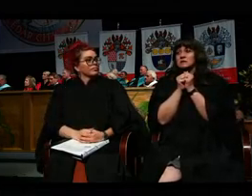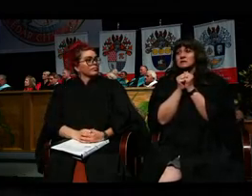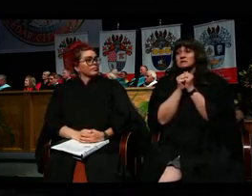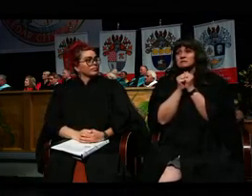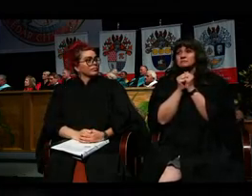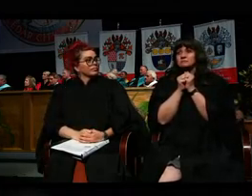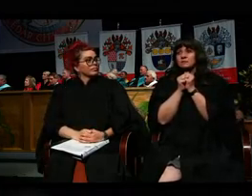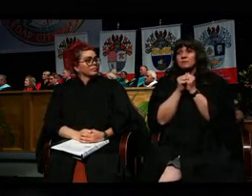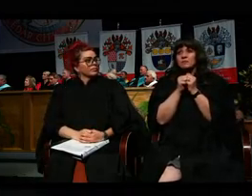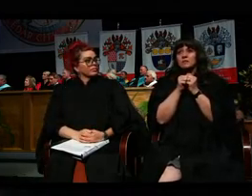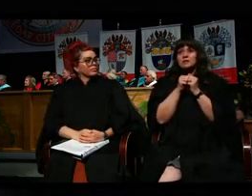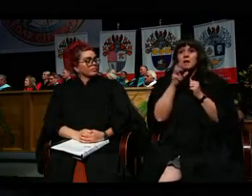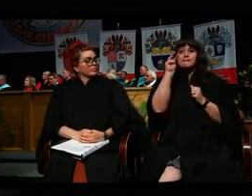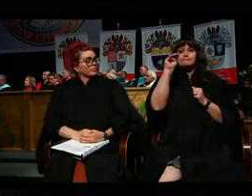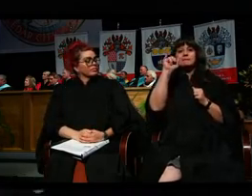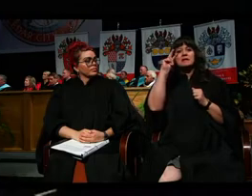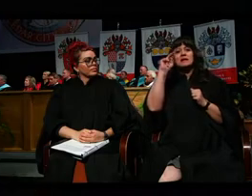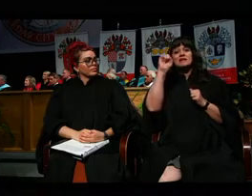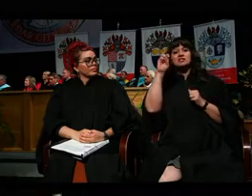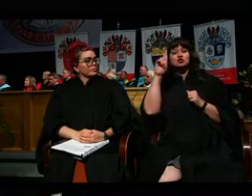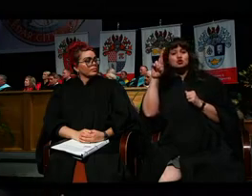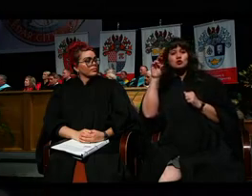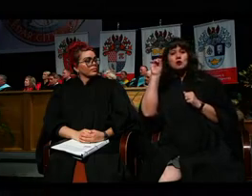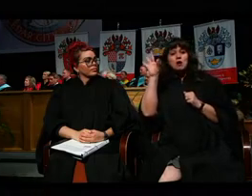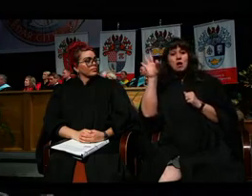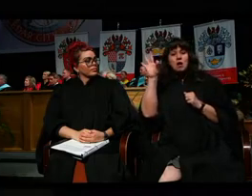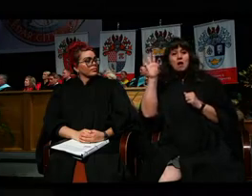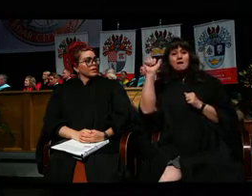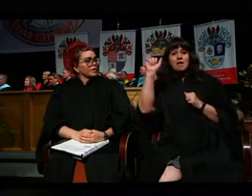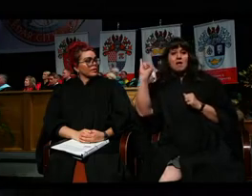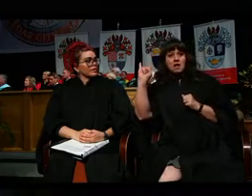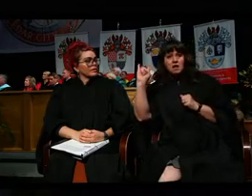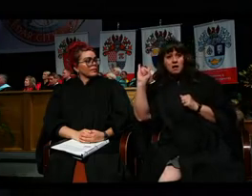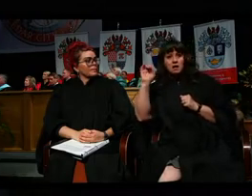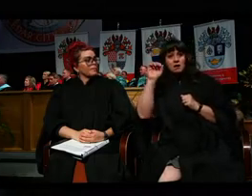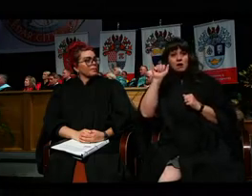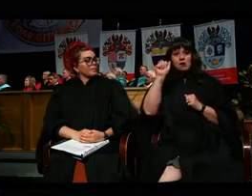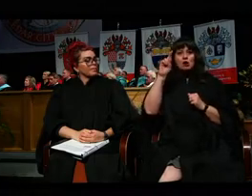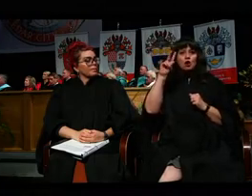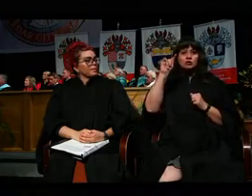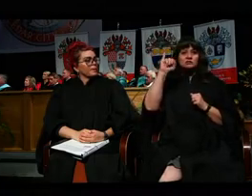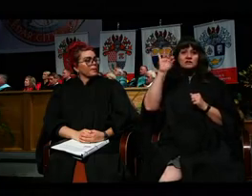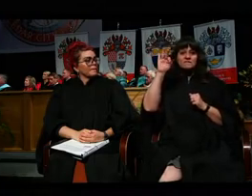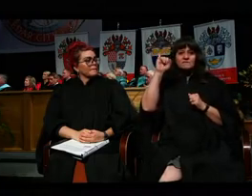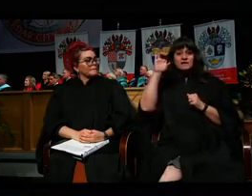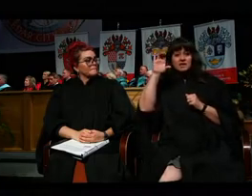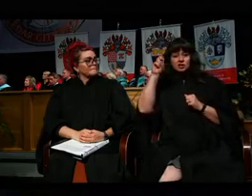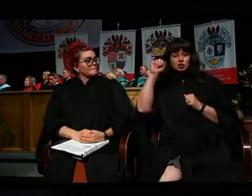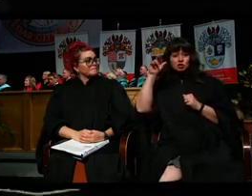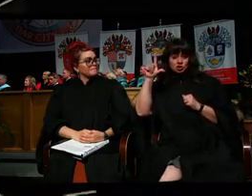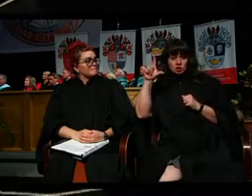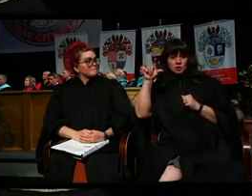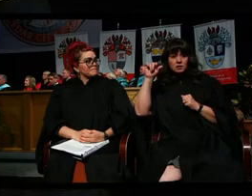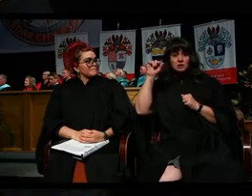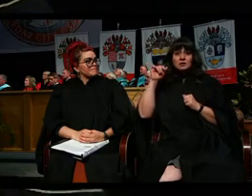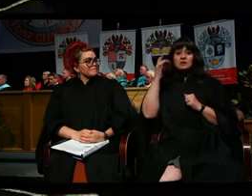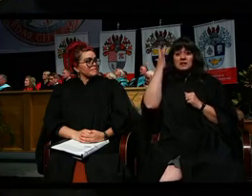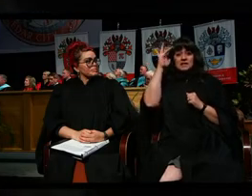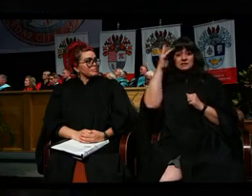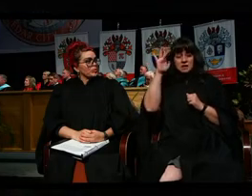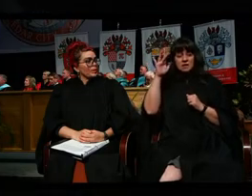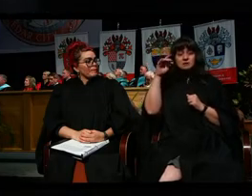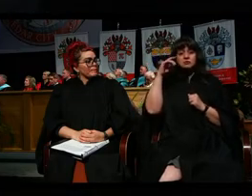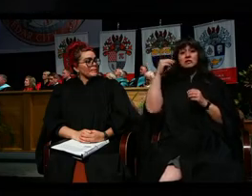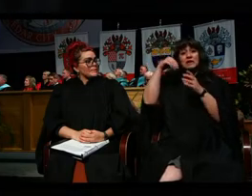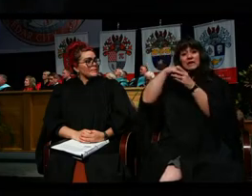the Minister of Artificial Intelligence. They have a cabinet level position for artificial intelligence in Dubai. And he said,